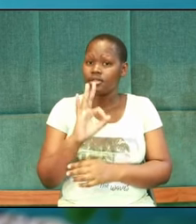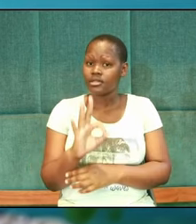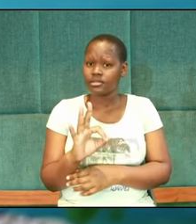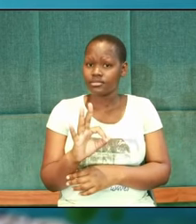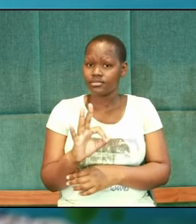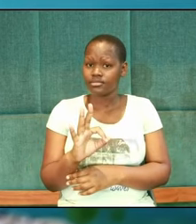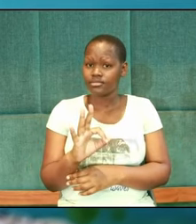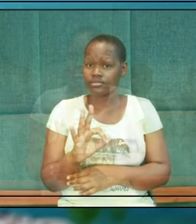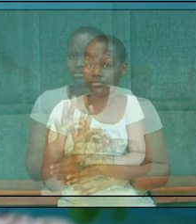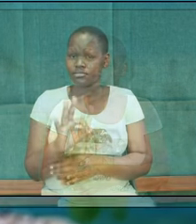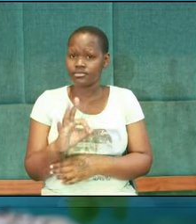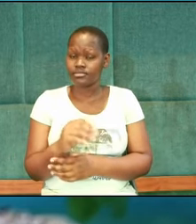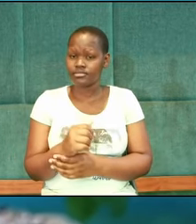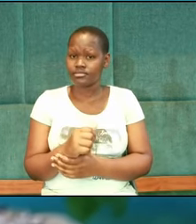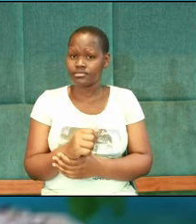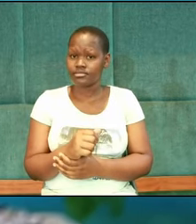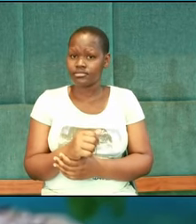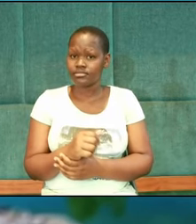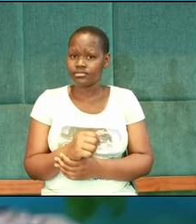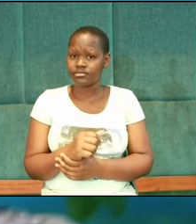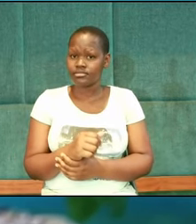girls.